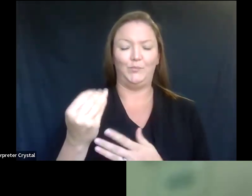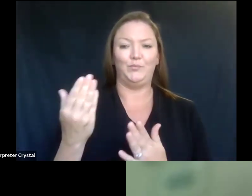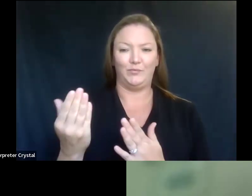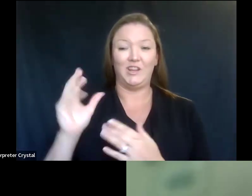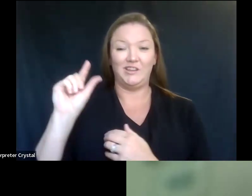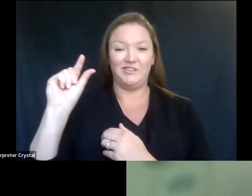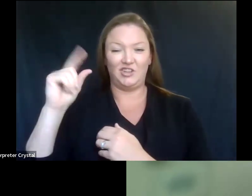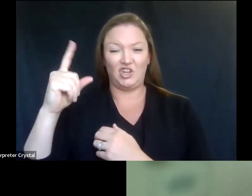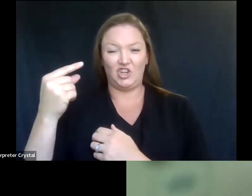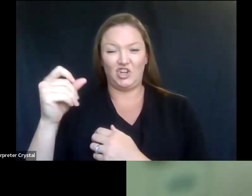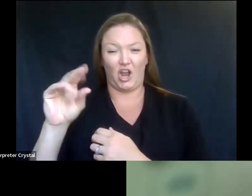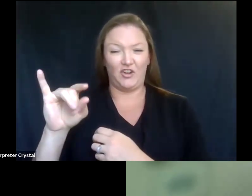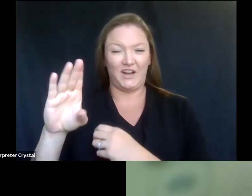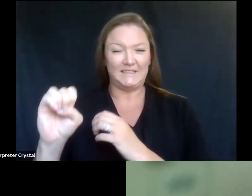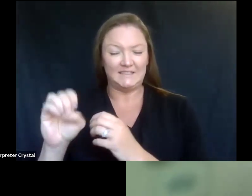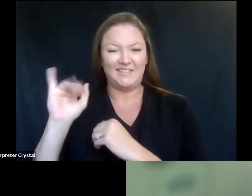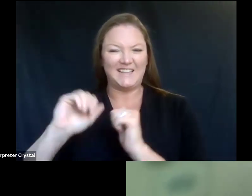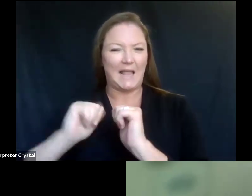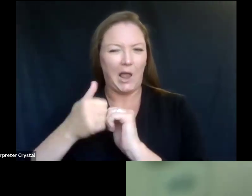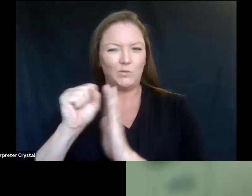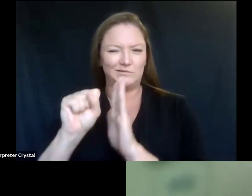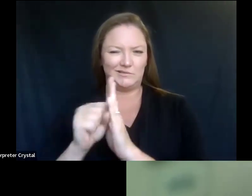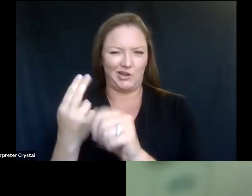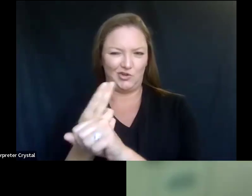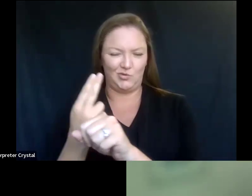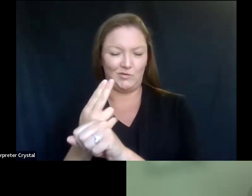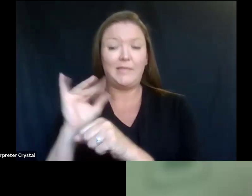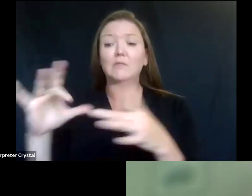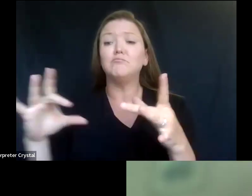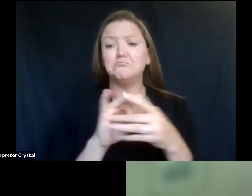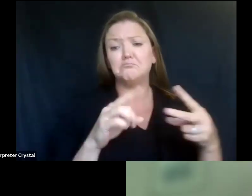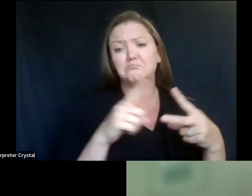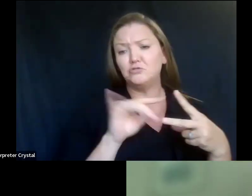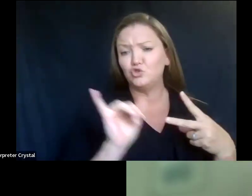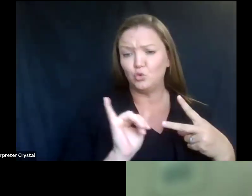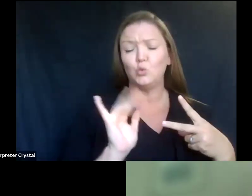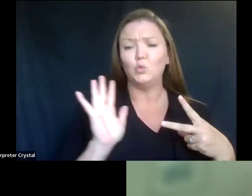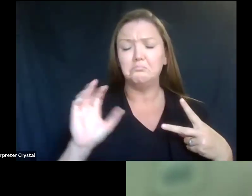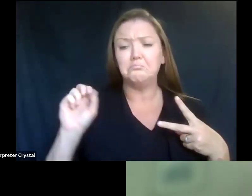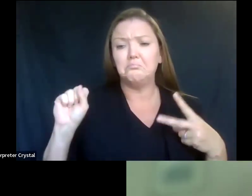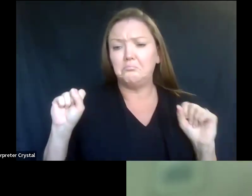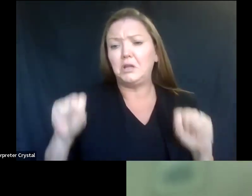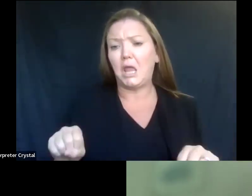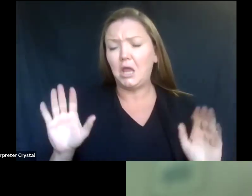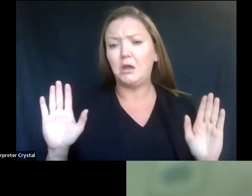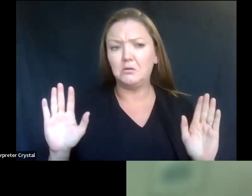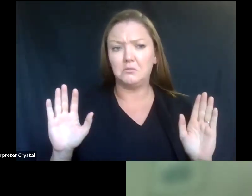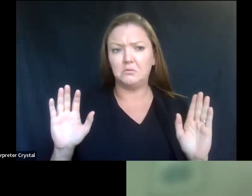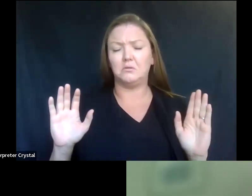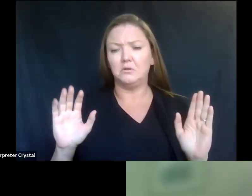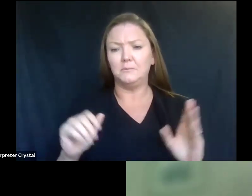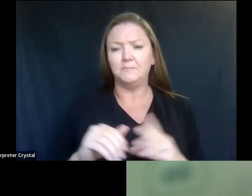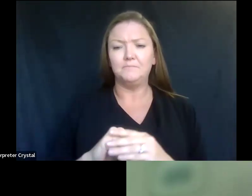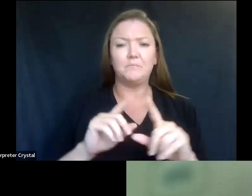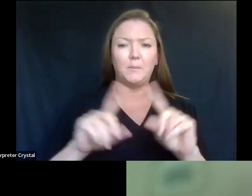it. And it can be on And the frontier AI too, like in yeah, terms of the governance side of it as well. Absolutely, right?